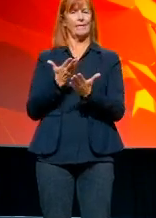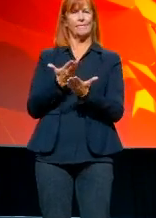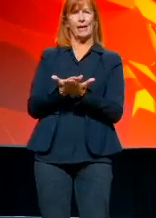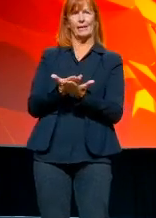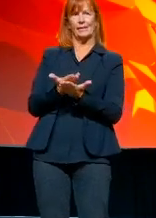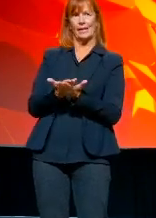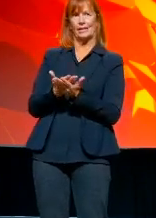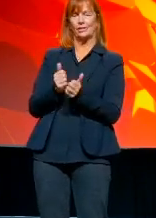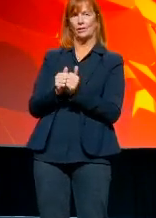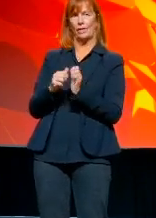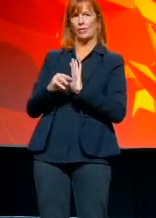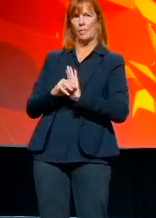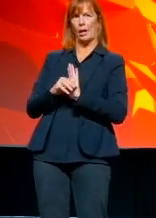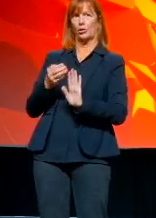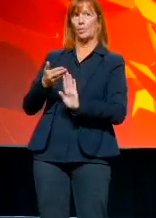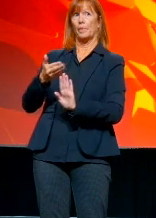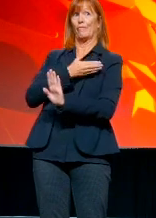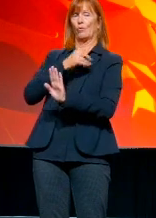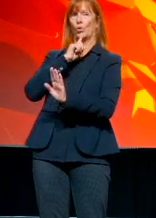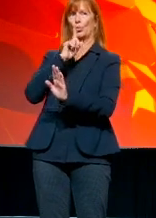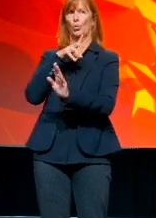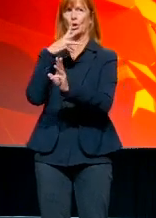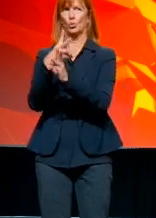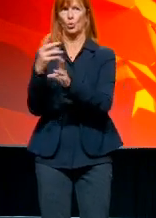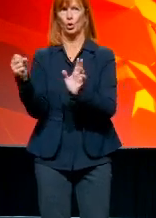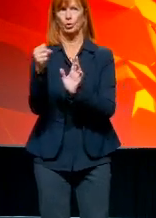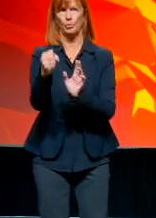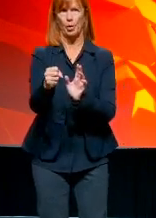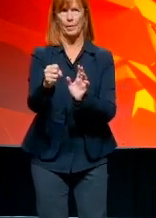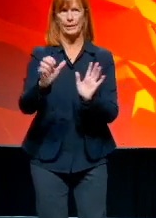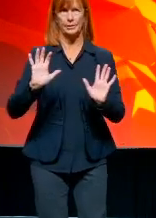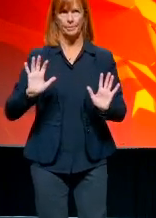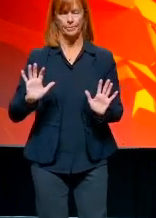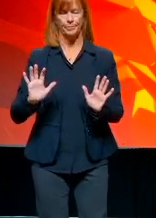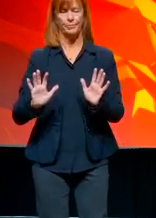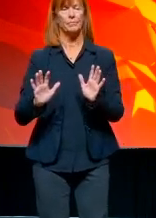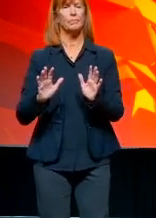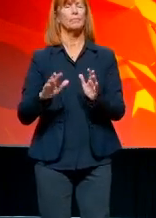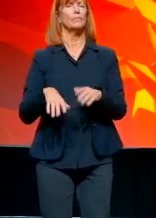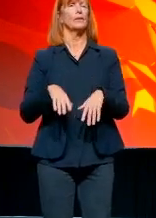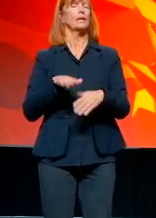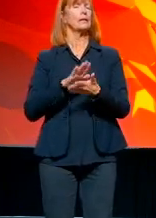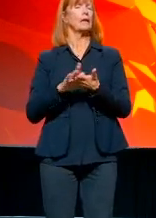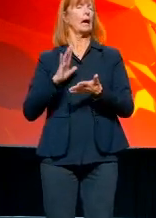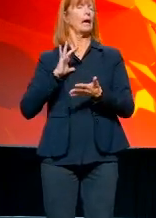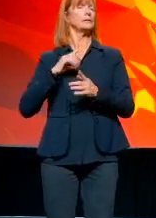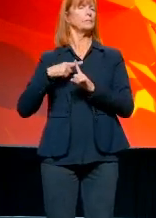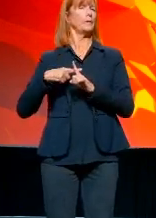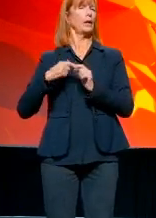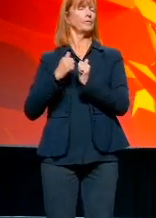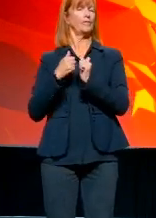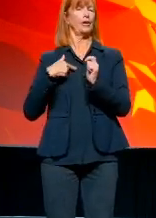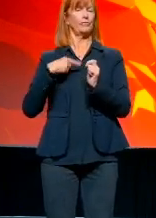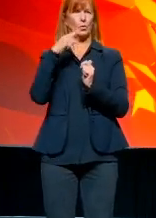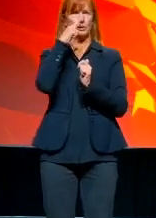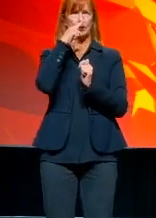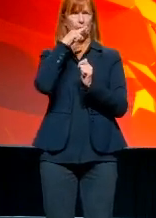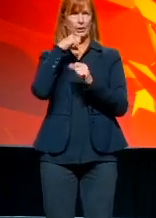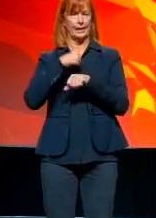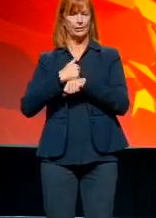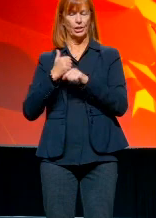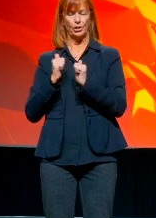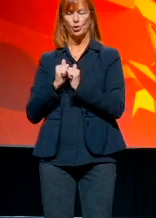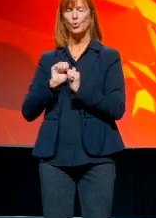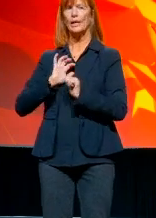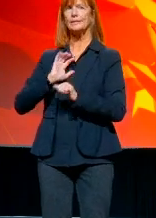model before real-world rollout and before real-world deployment. The nice thing about simulation is so you can actually orchestrate the environments